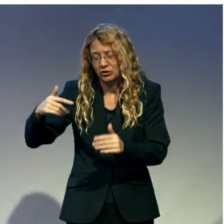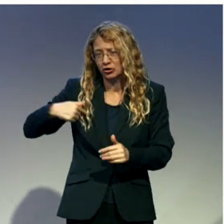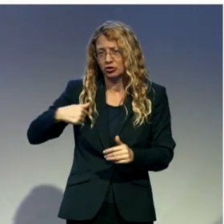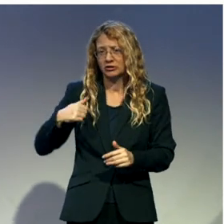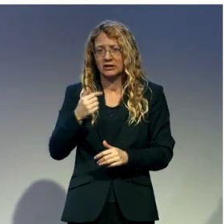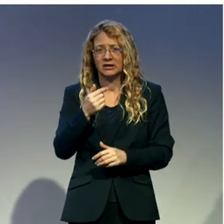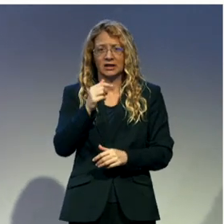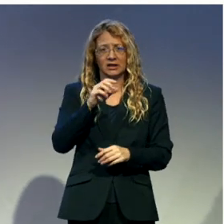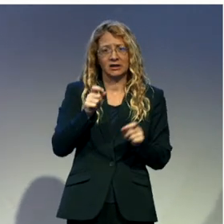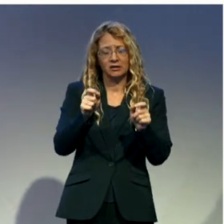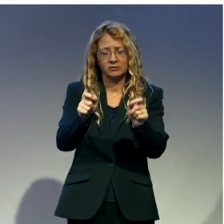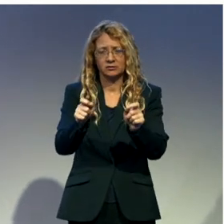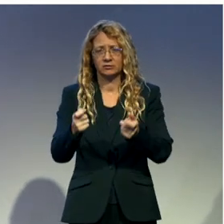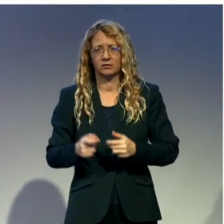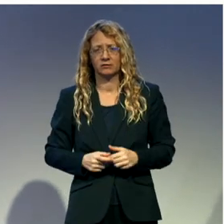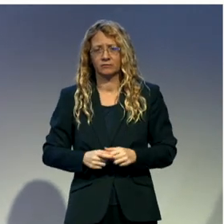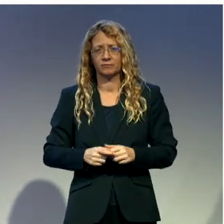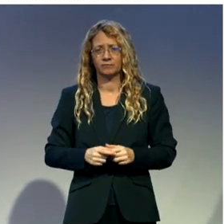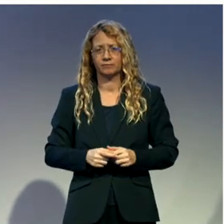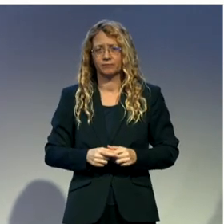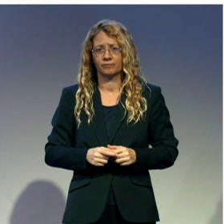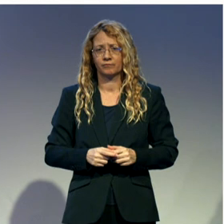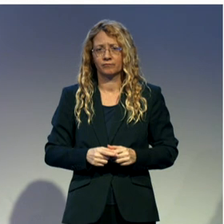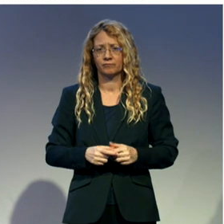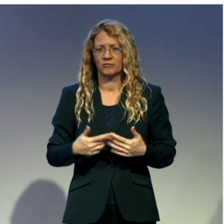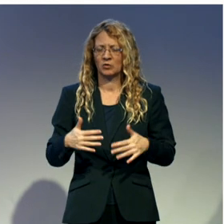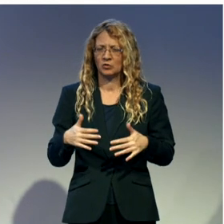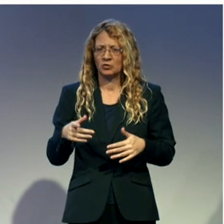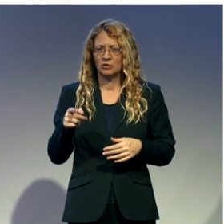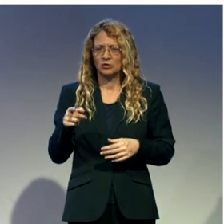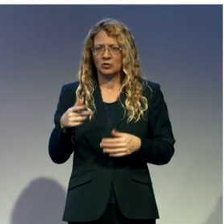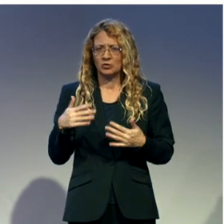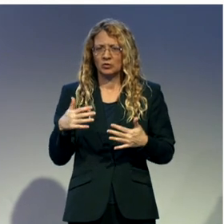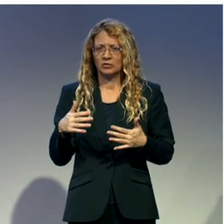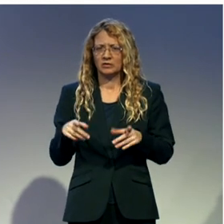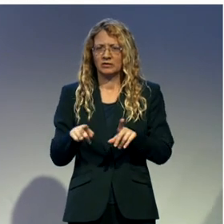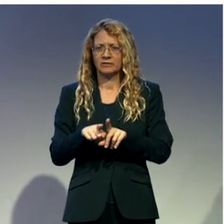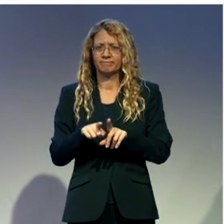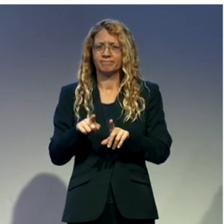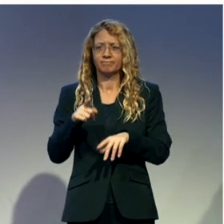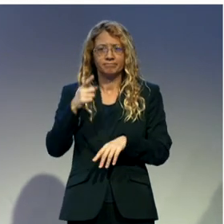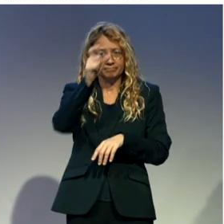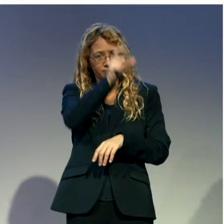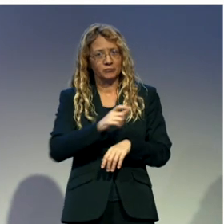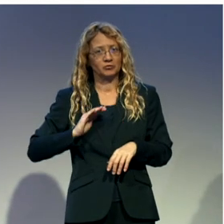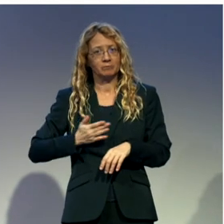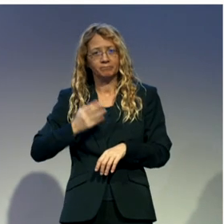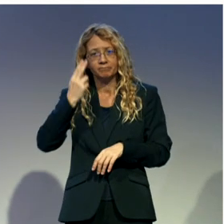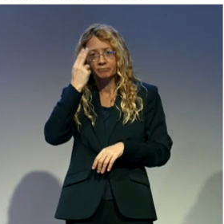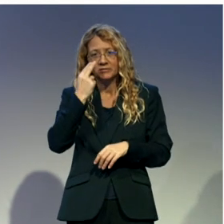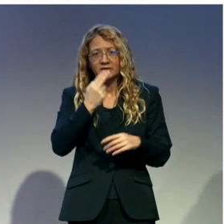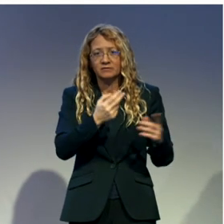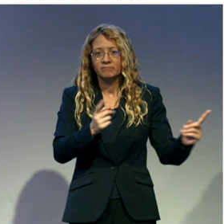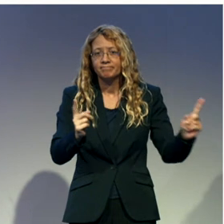use it. So this is where the blind women, I don't want to call them as blind, I want to call them as